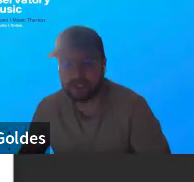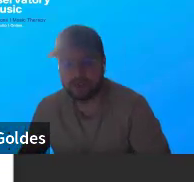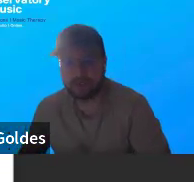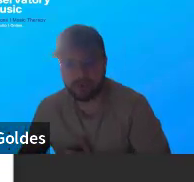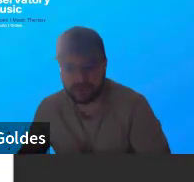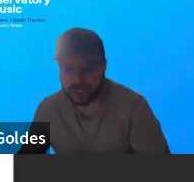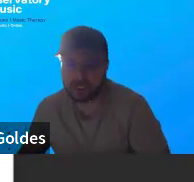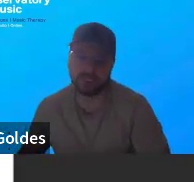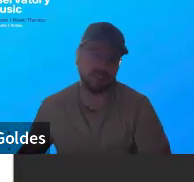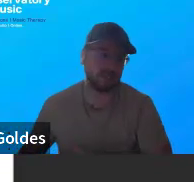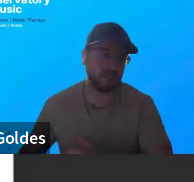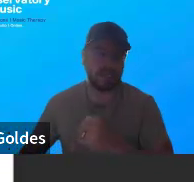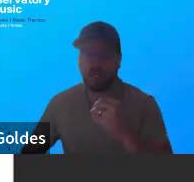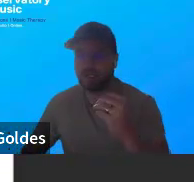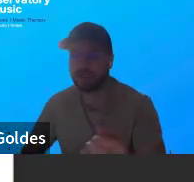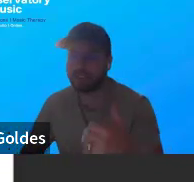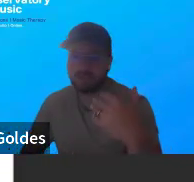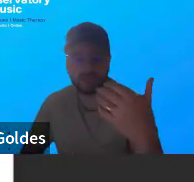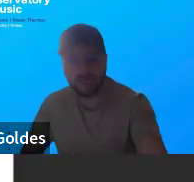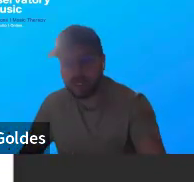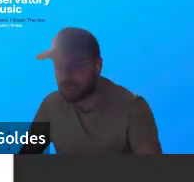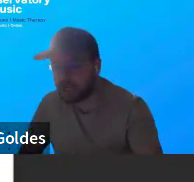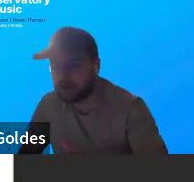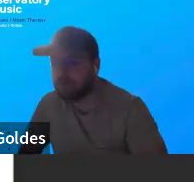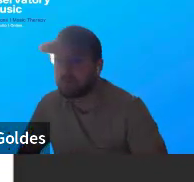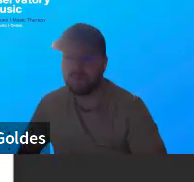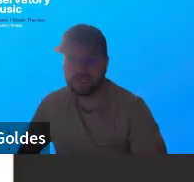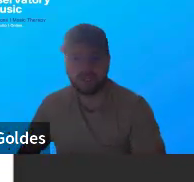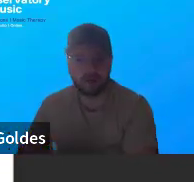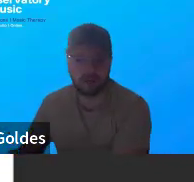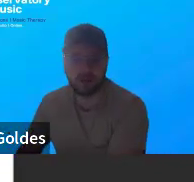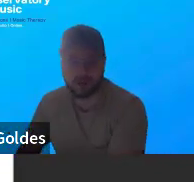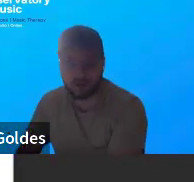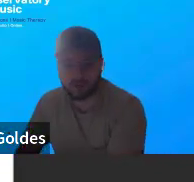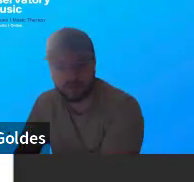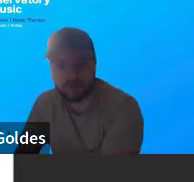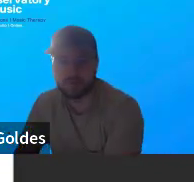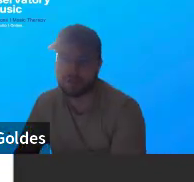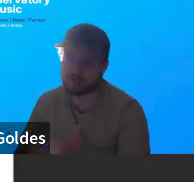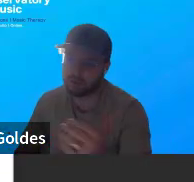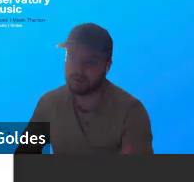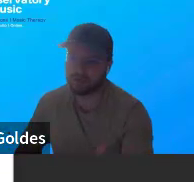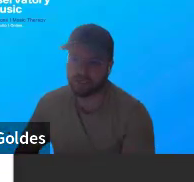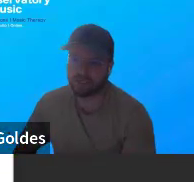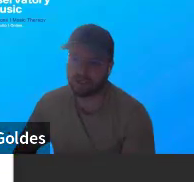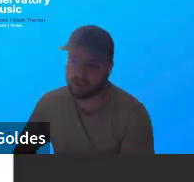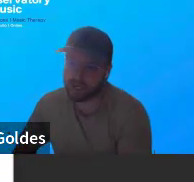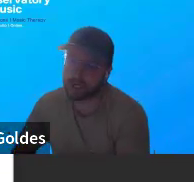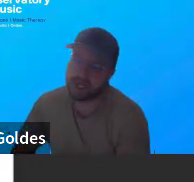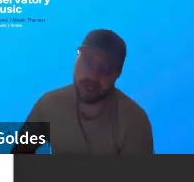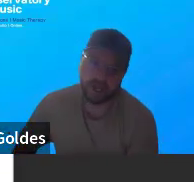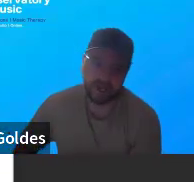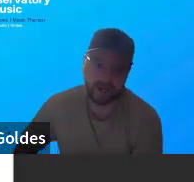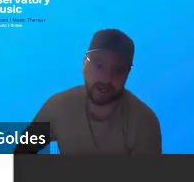the family does choose to do music lessons and the kid has autism, we still can accommodate the referral because all of our teachers